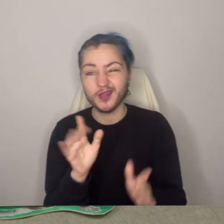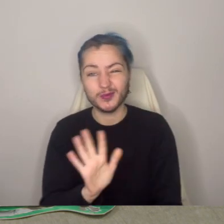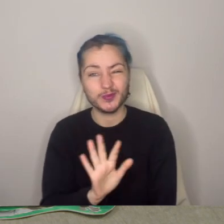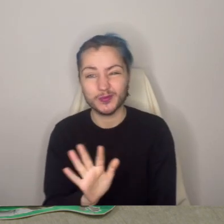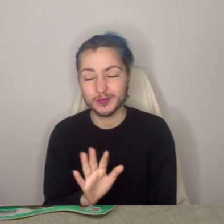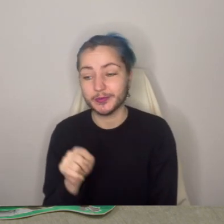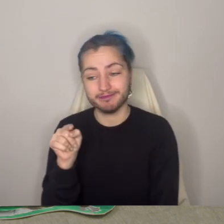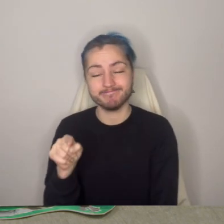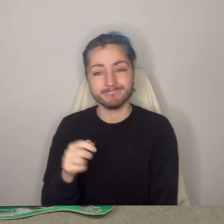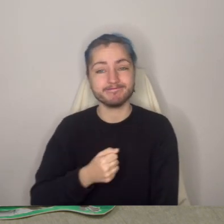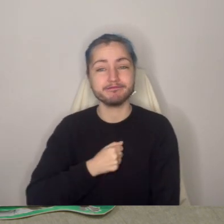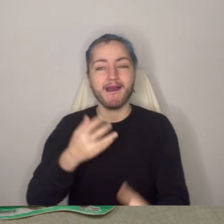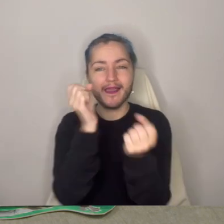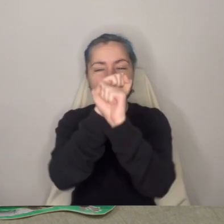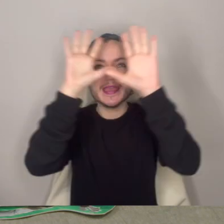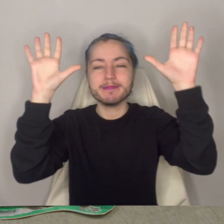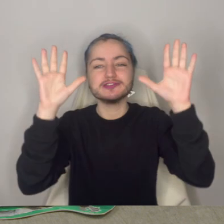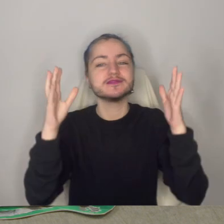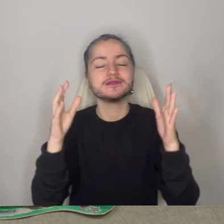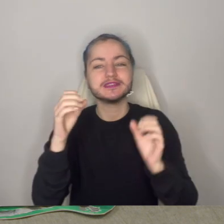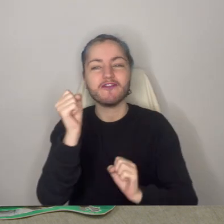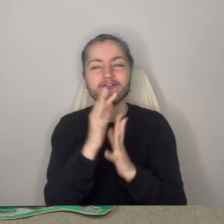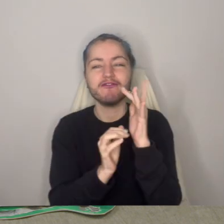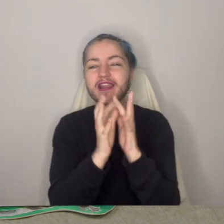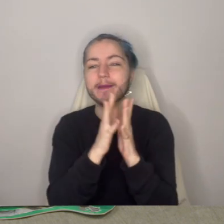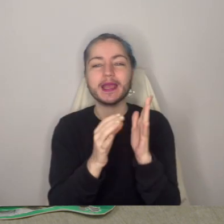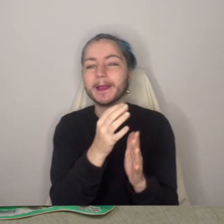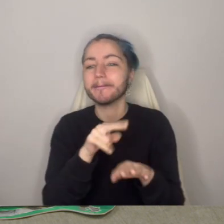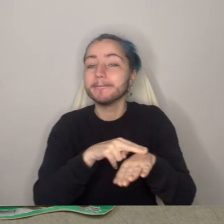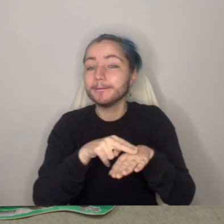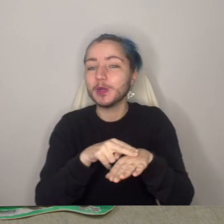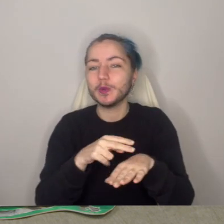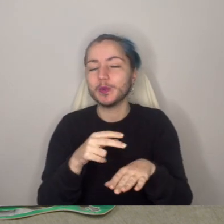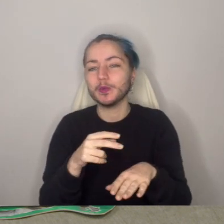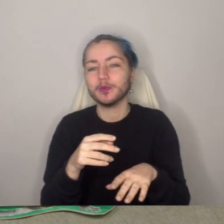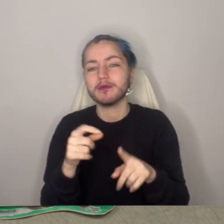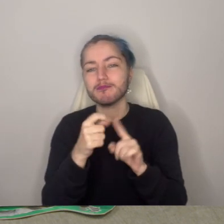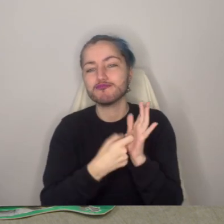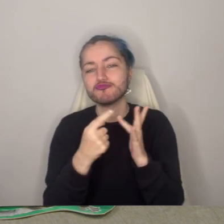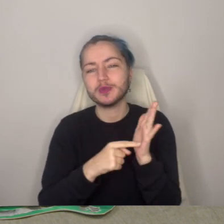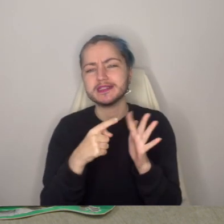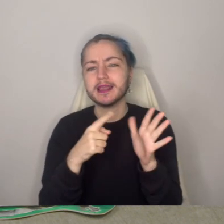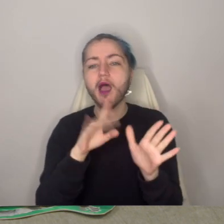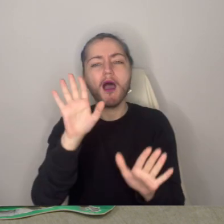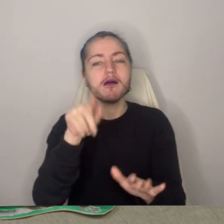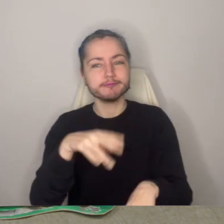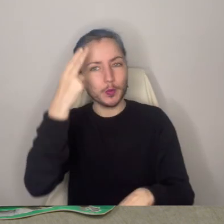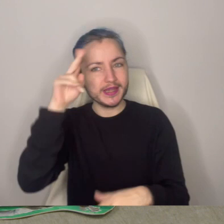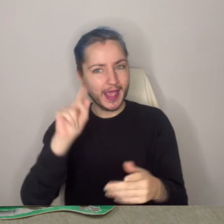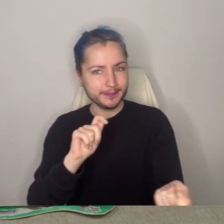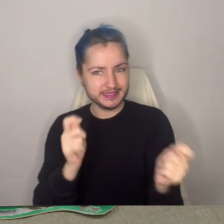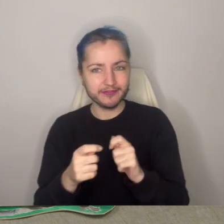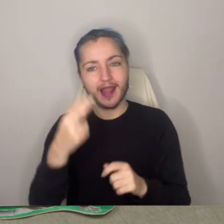imagined flaming blue protea. Actually, I'll call it a Tanzanite protea because